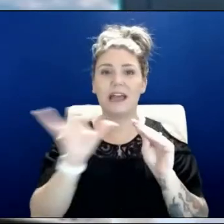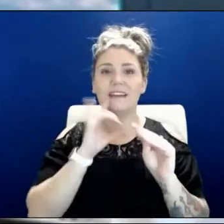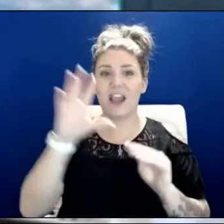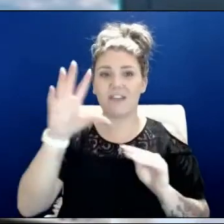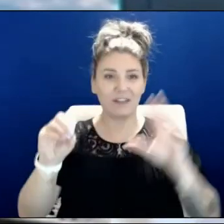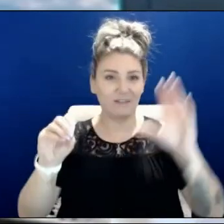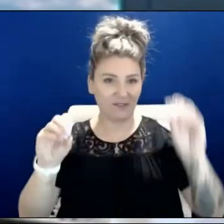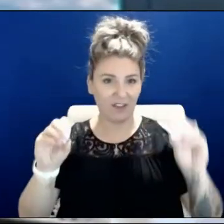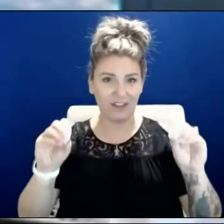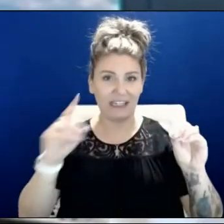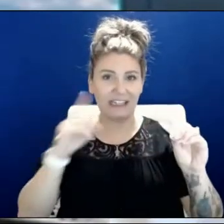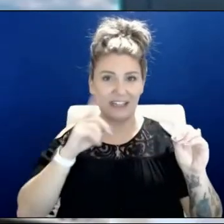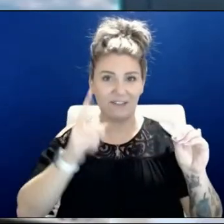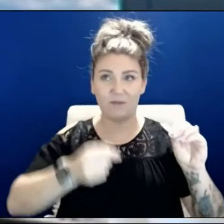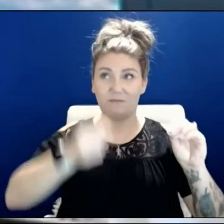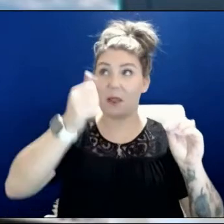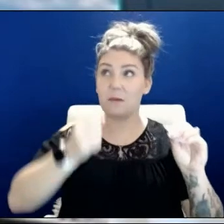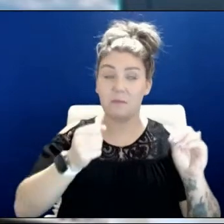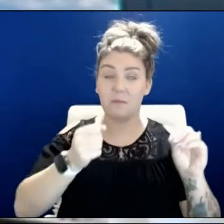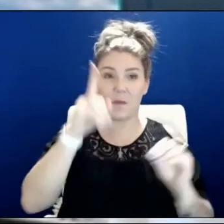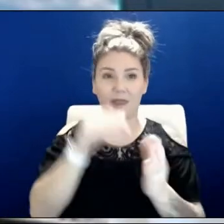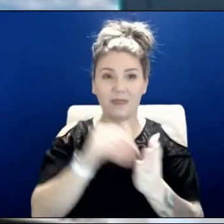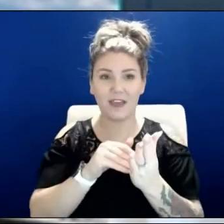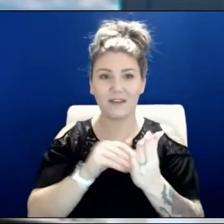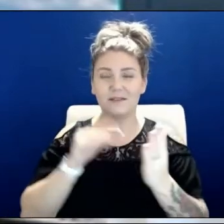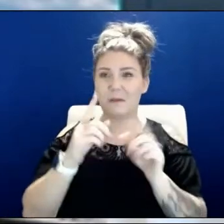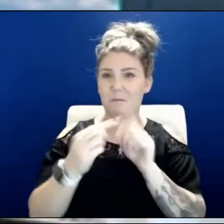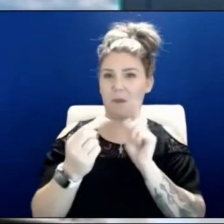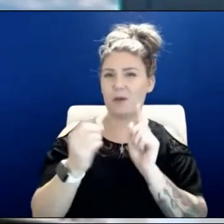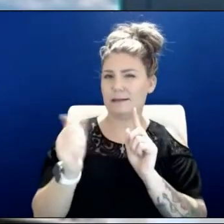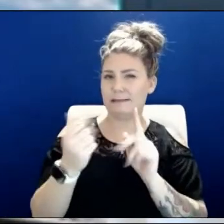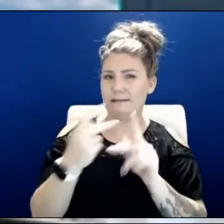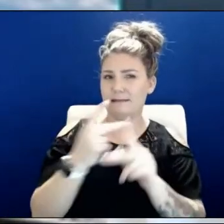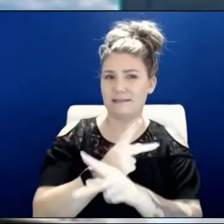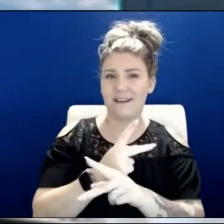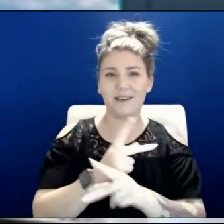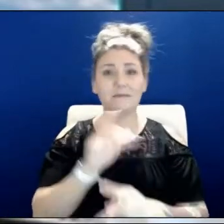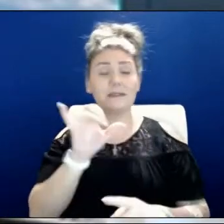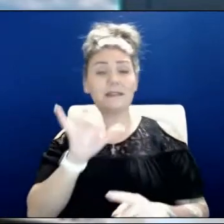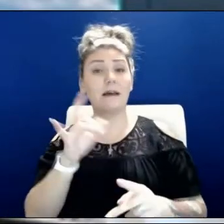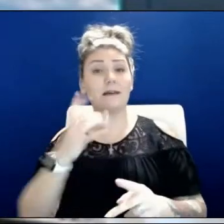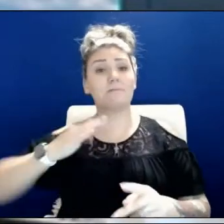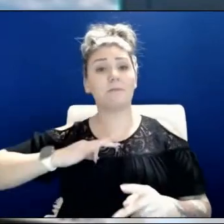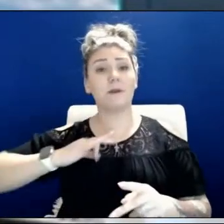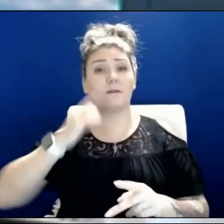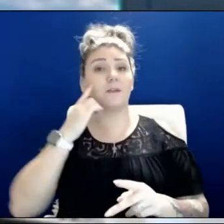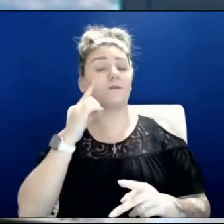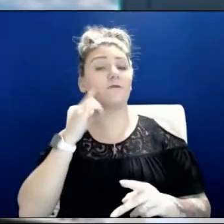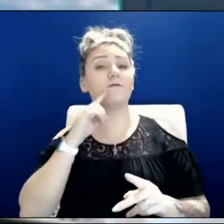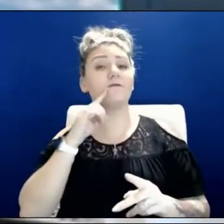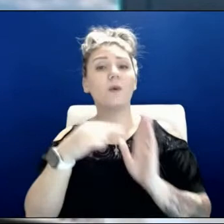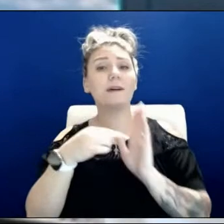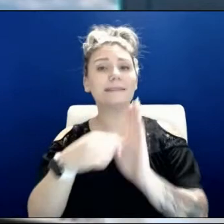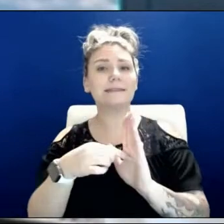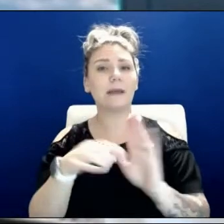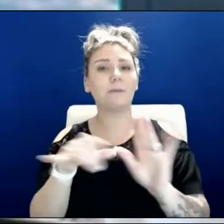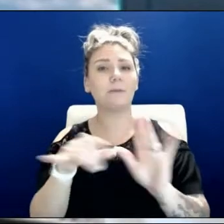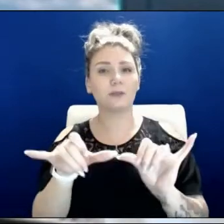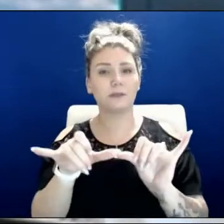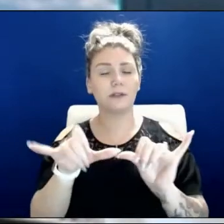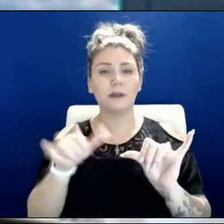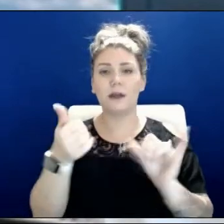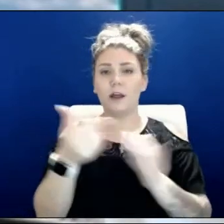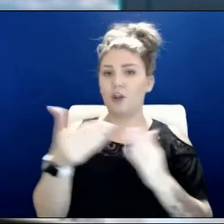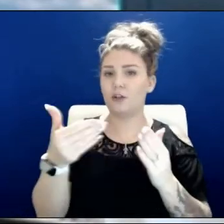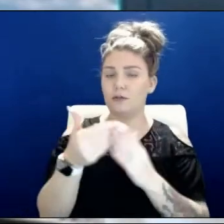if you flip it 1,000 times as opposed to 10 times. And that's the benefit of sample size. The other thing we want to do, especially